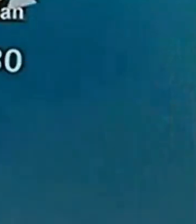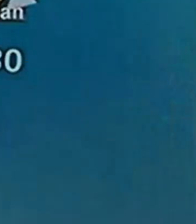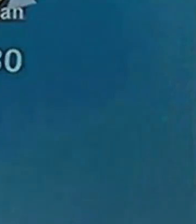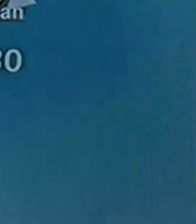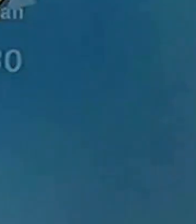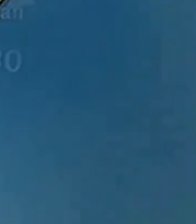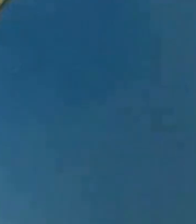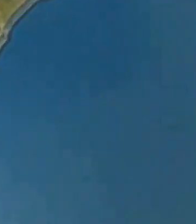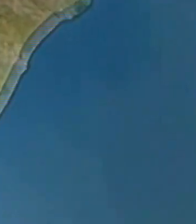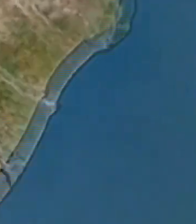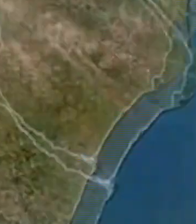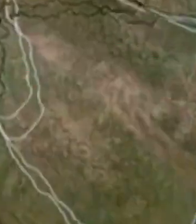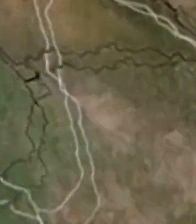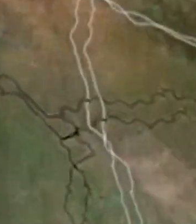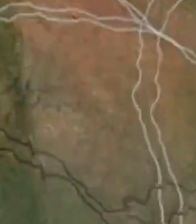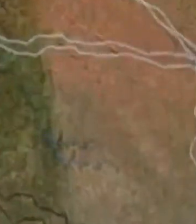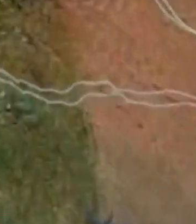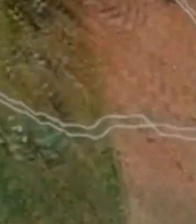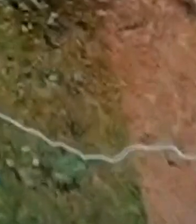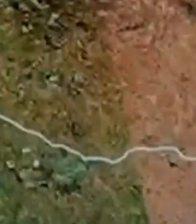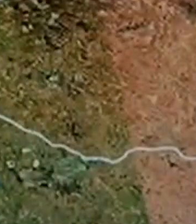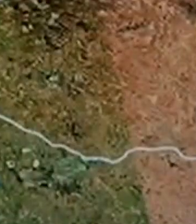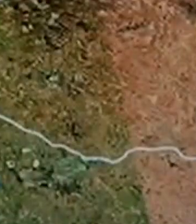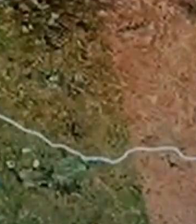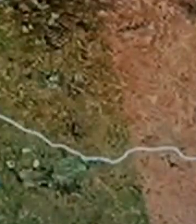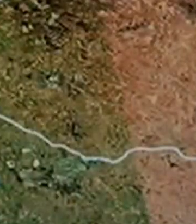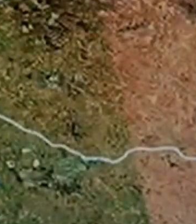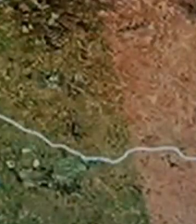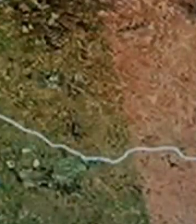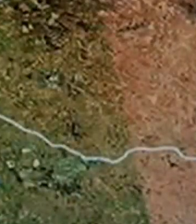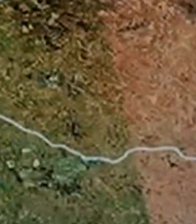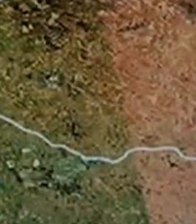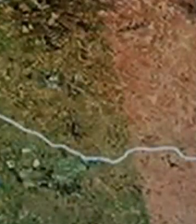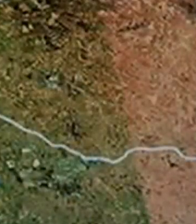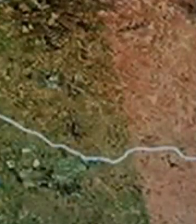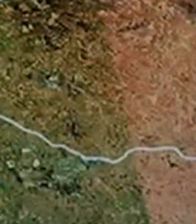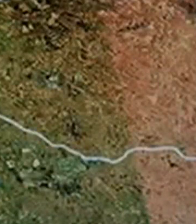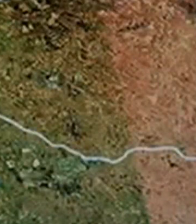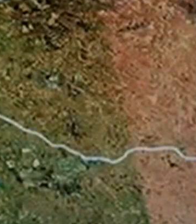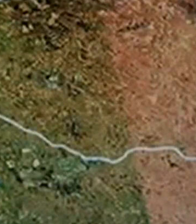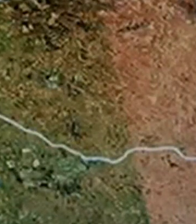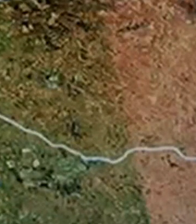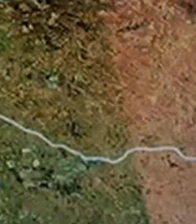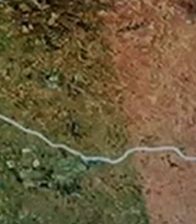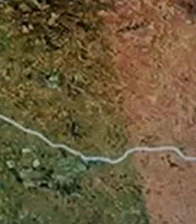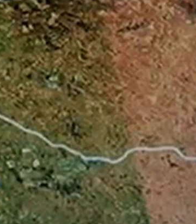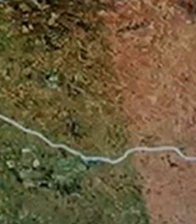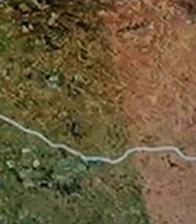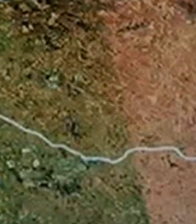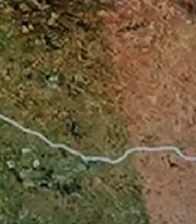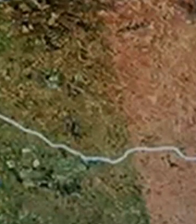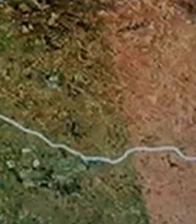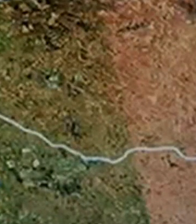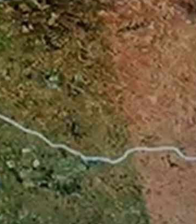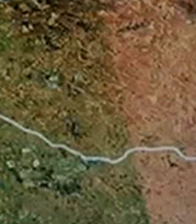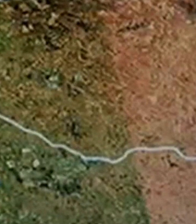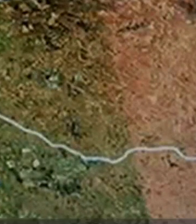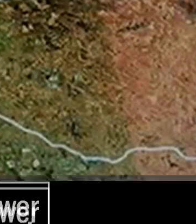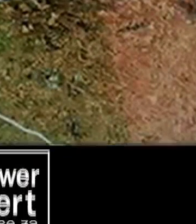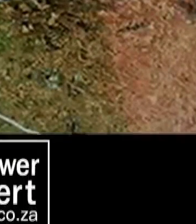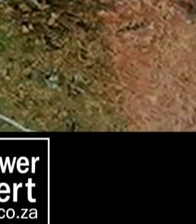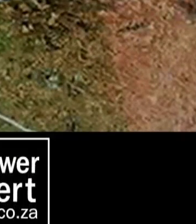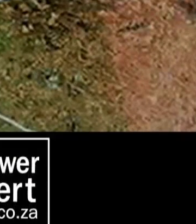haro ka pa boshabela le hona ka ro ka pa bo primax sa le ba le hona ka ro ho ka pa le bua ho tla hle ho fokomo o le moshiselo oma o ka ba kang hlaha